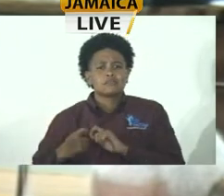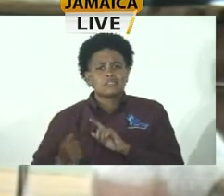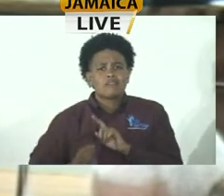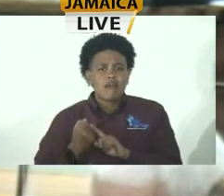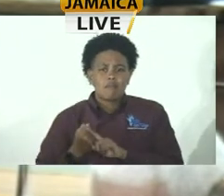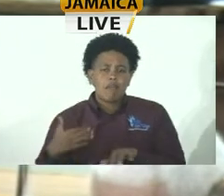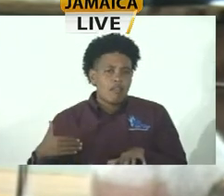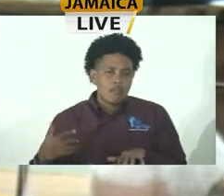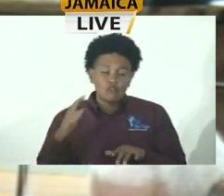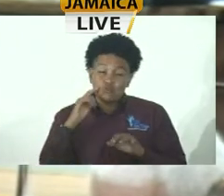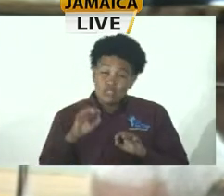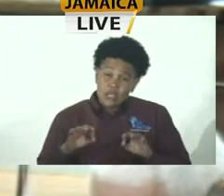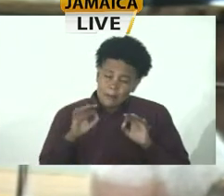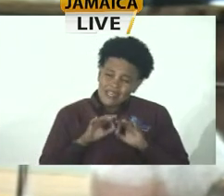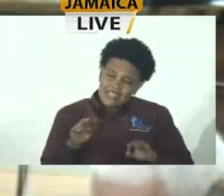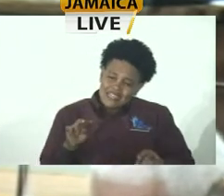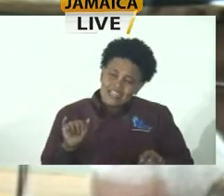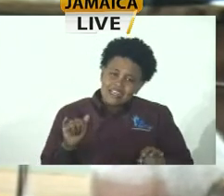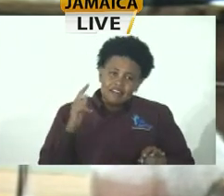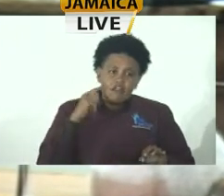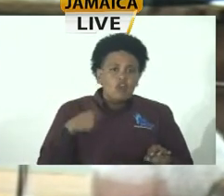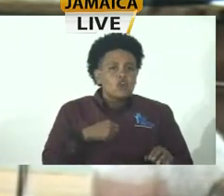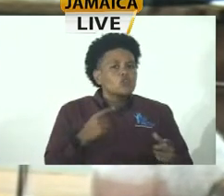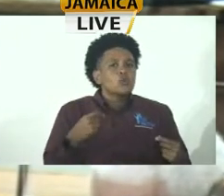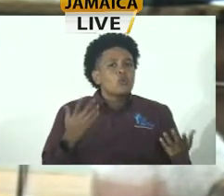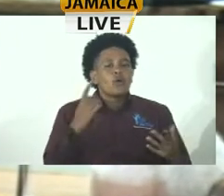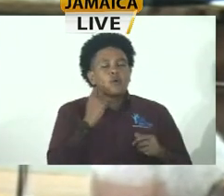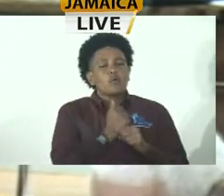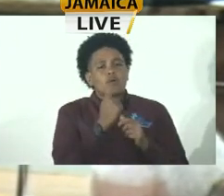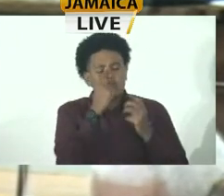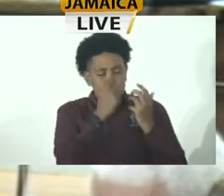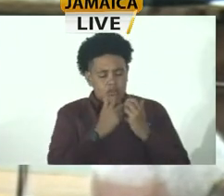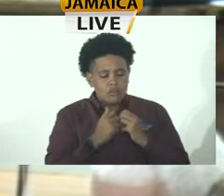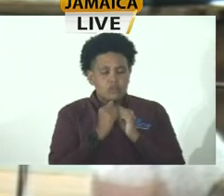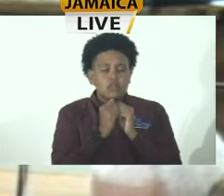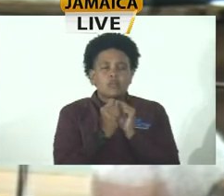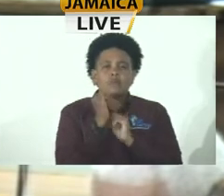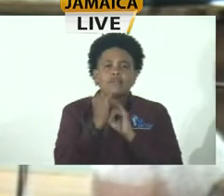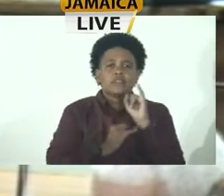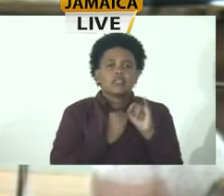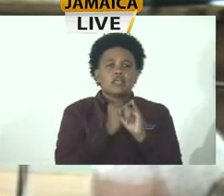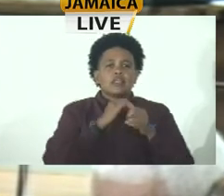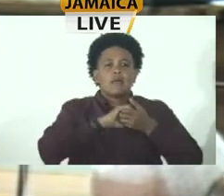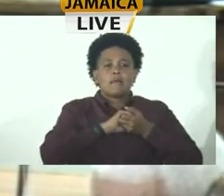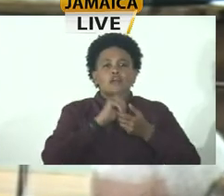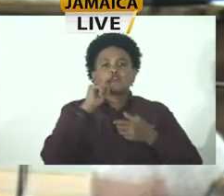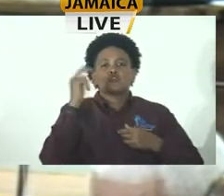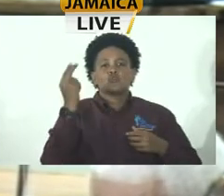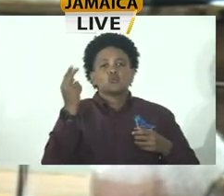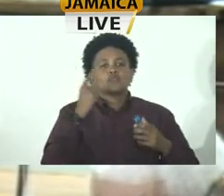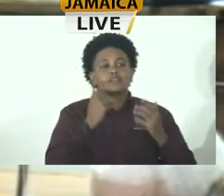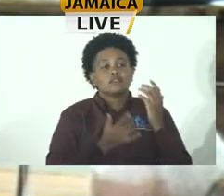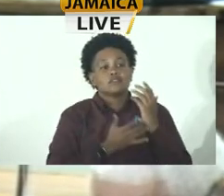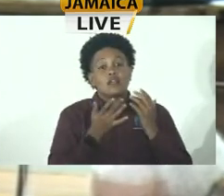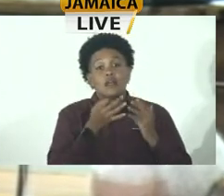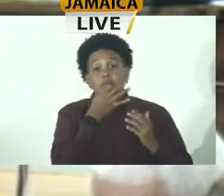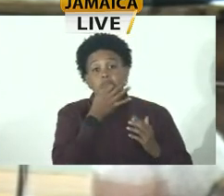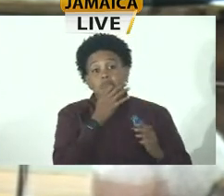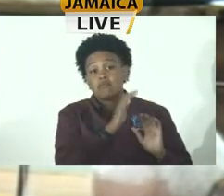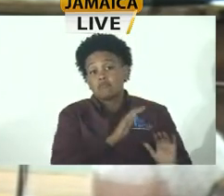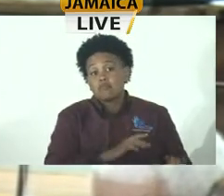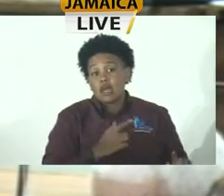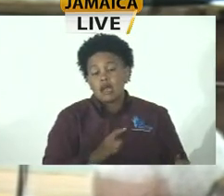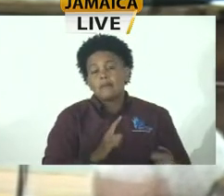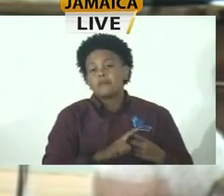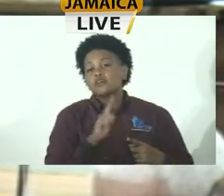and so it's important for us to work together with international partners to utilize the technical expertise and to